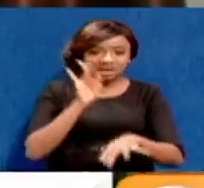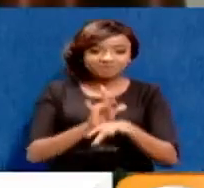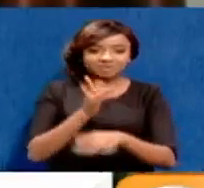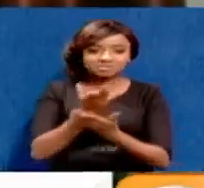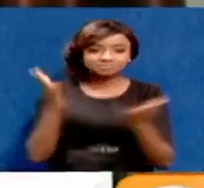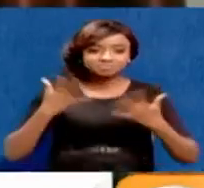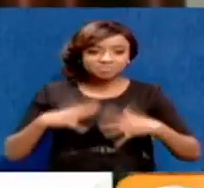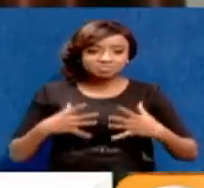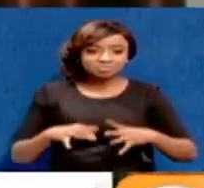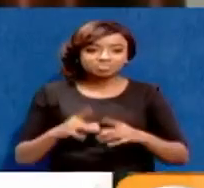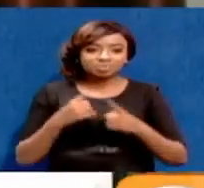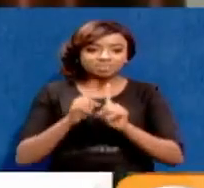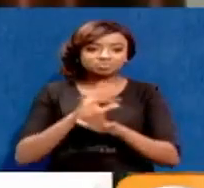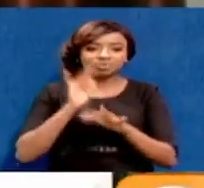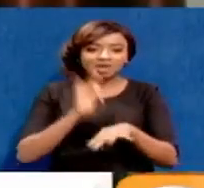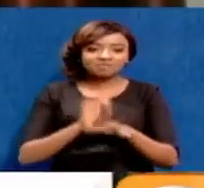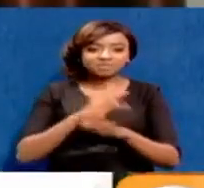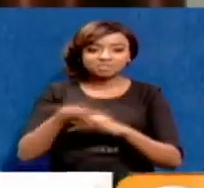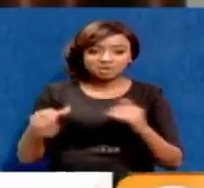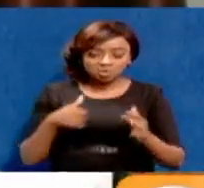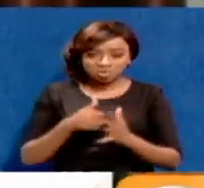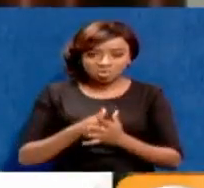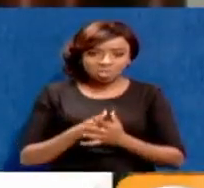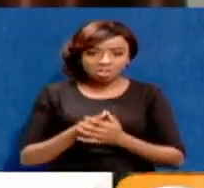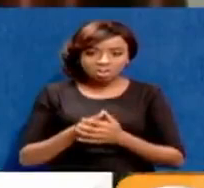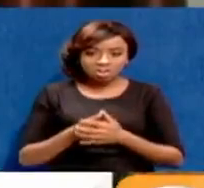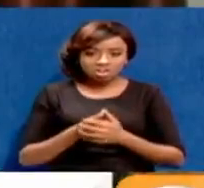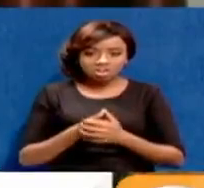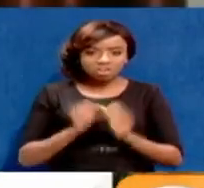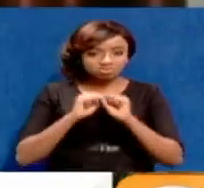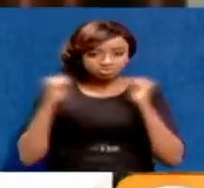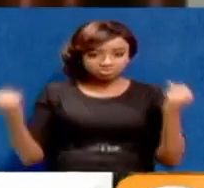directly affected, but the entire spectrum of our society.